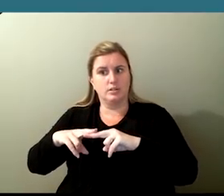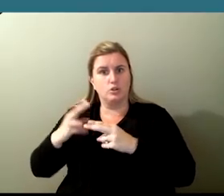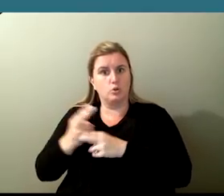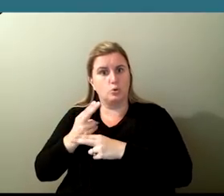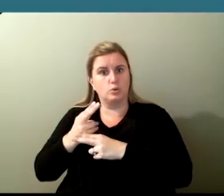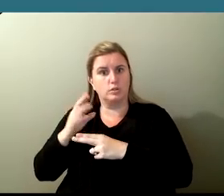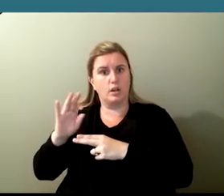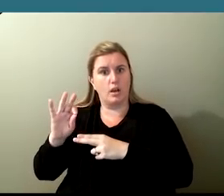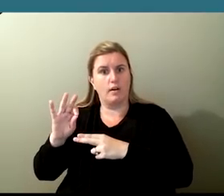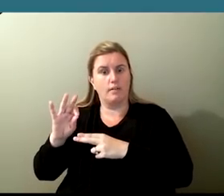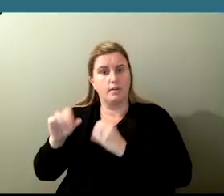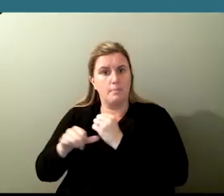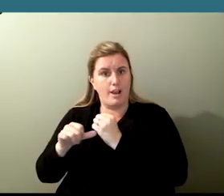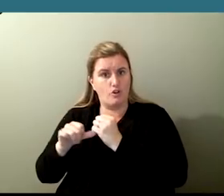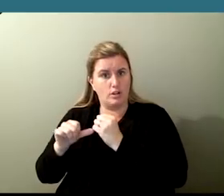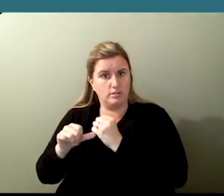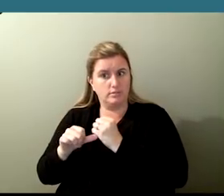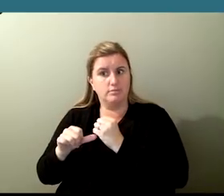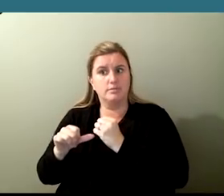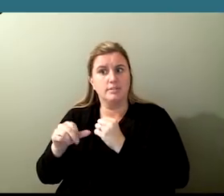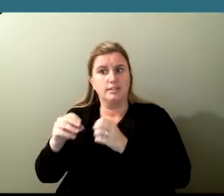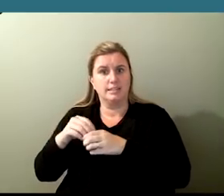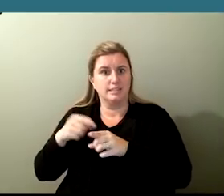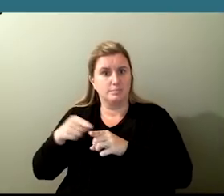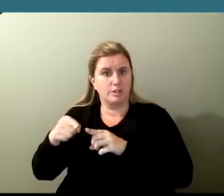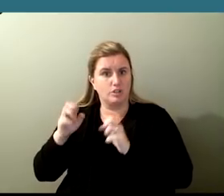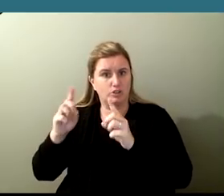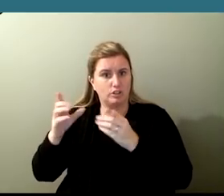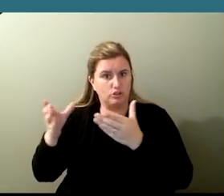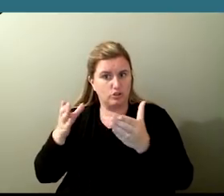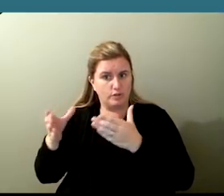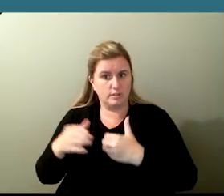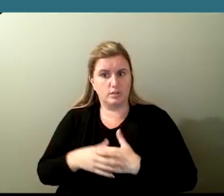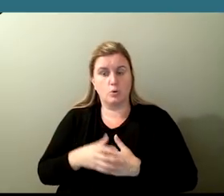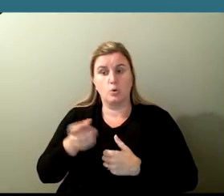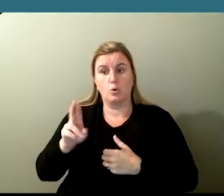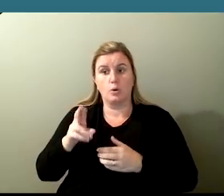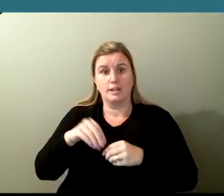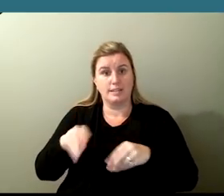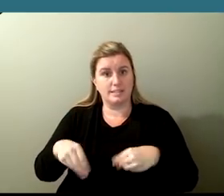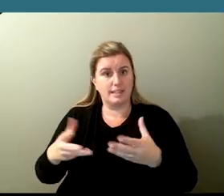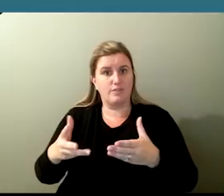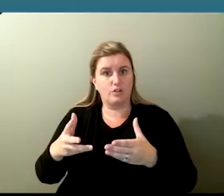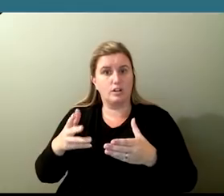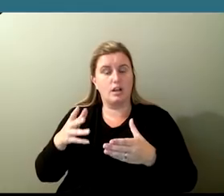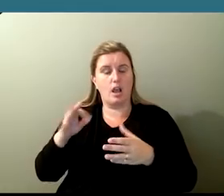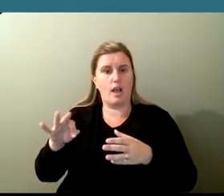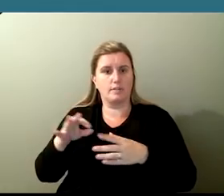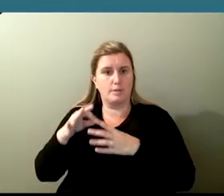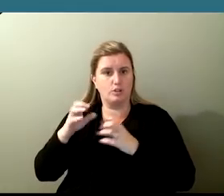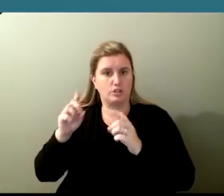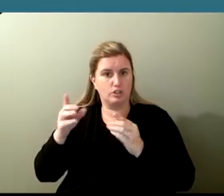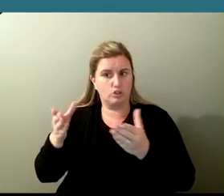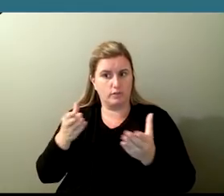use of paraeducators in special education services or in the delivery of special education services,